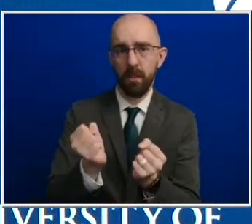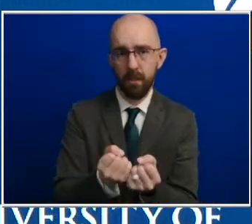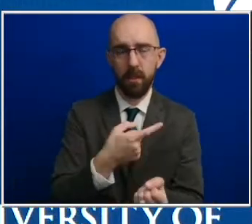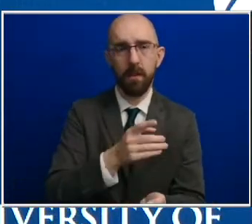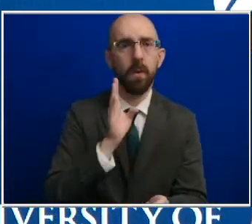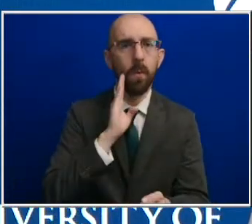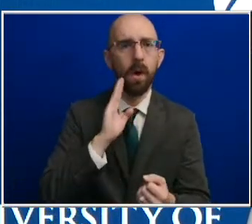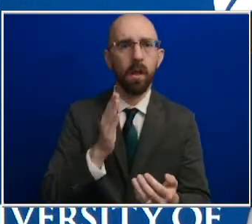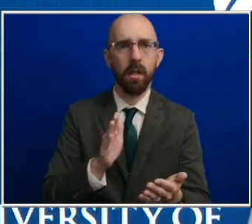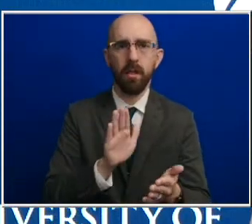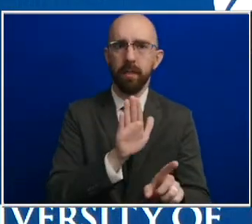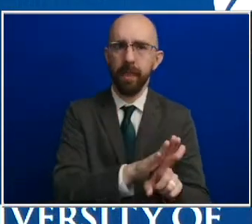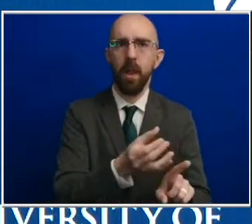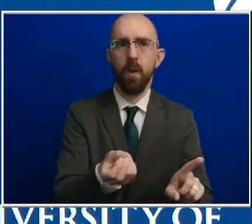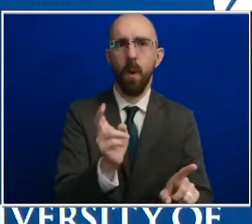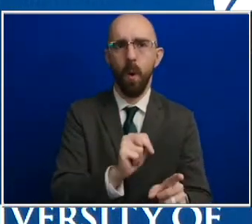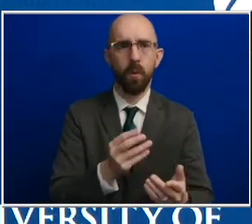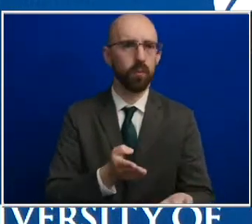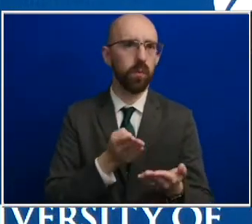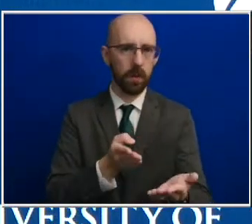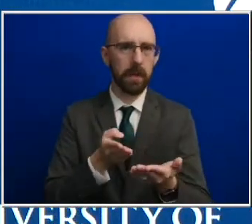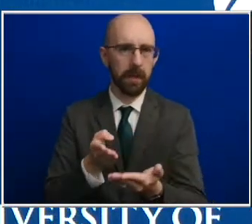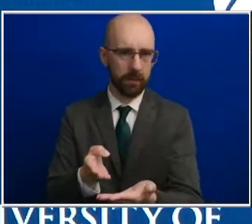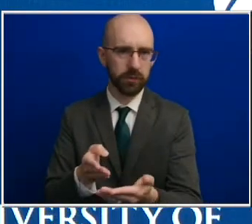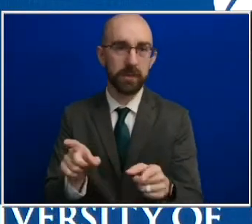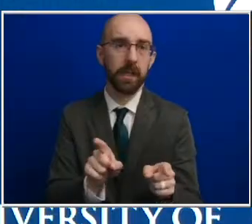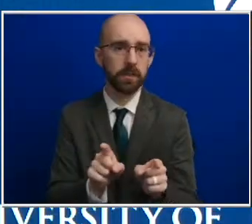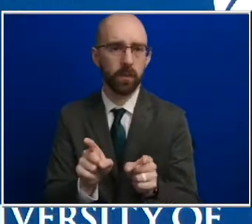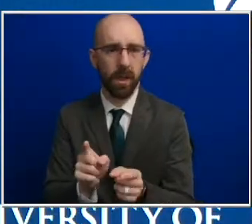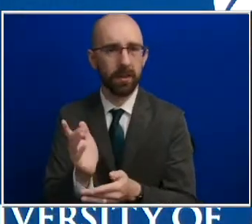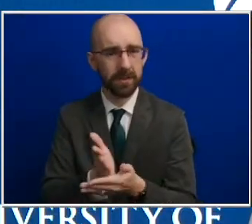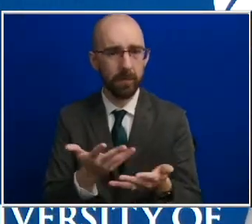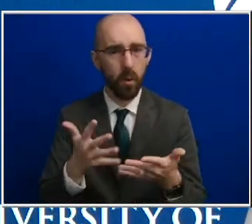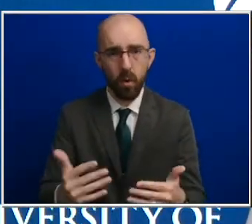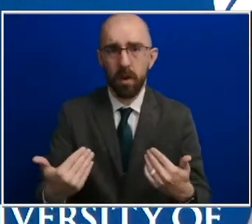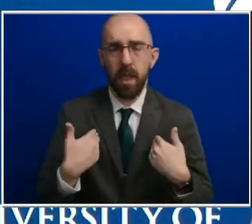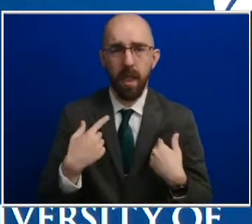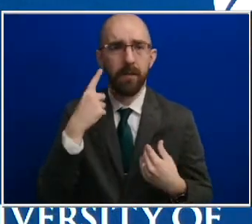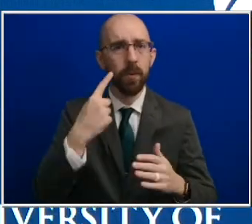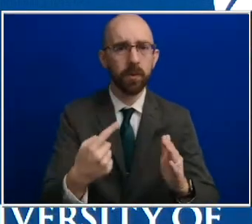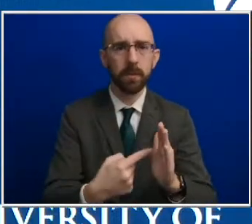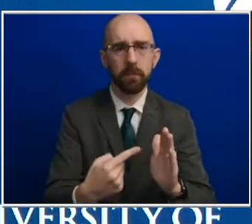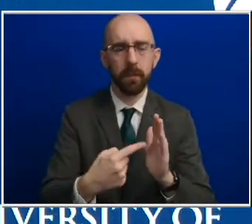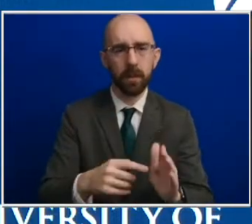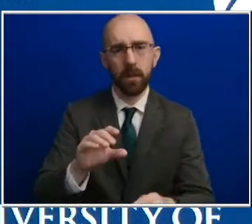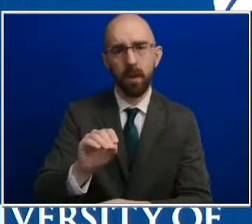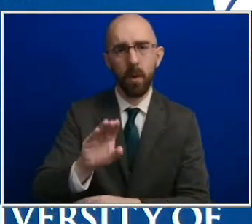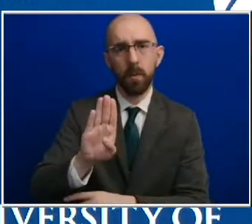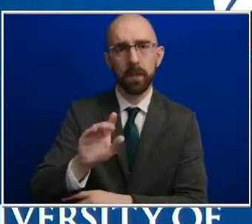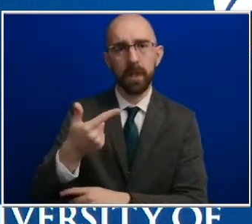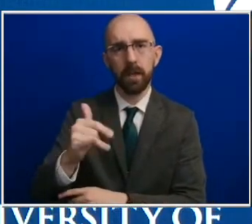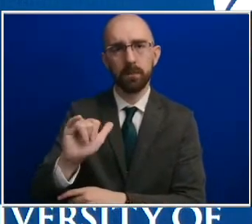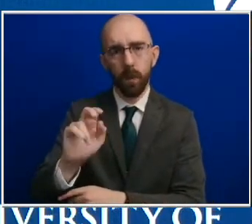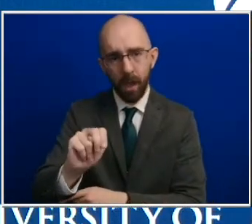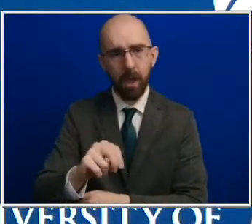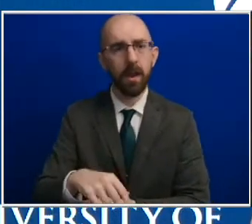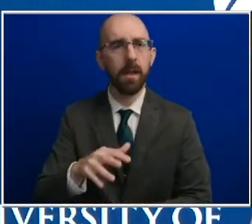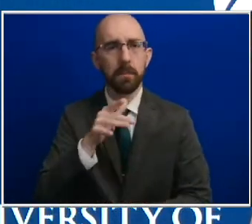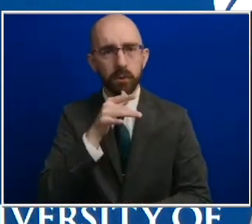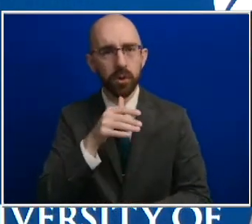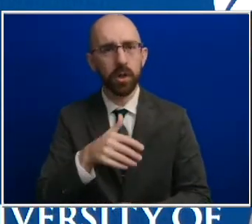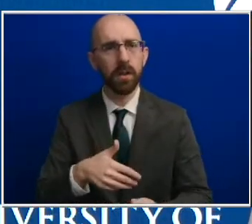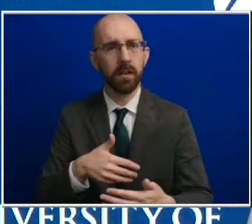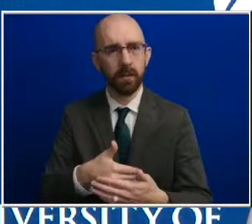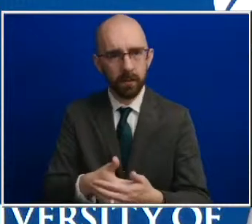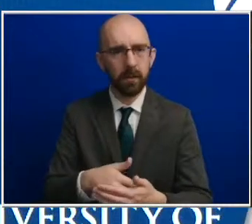their recommendations as well. Some of them already have. For instance, for OB-GYN and maternal and fetal medicine, we know